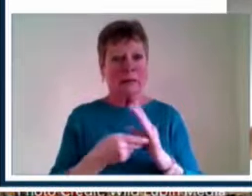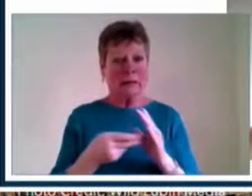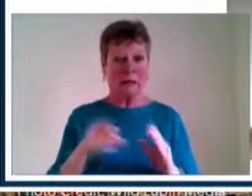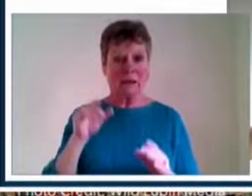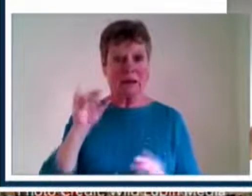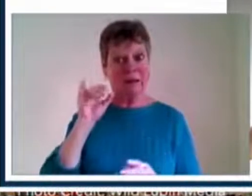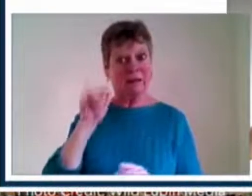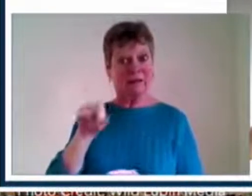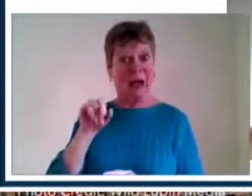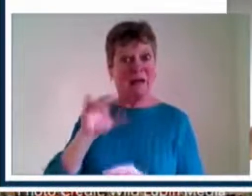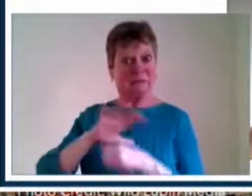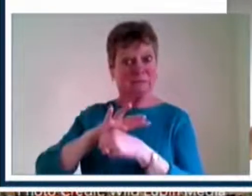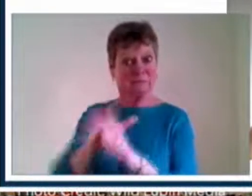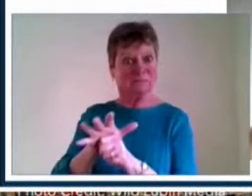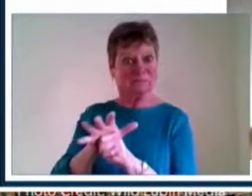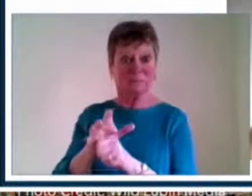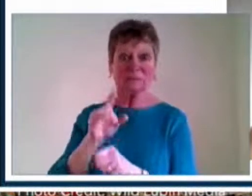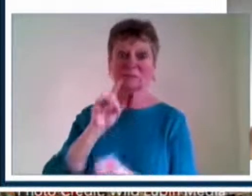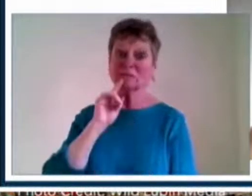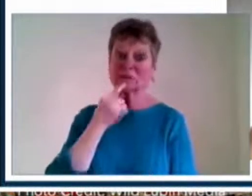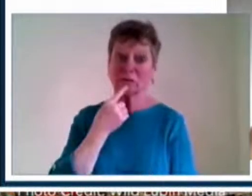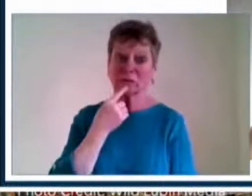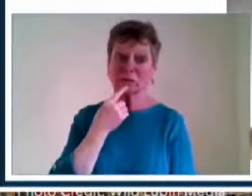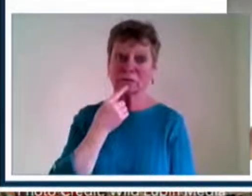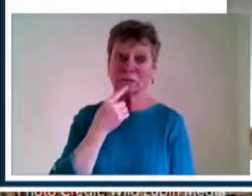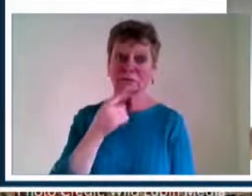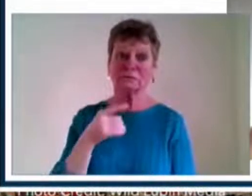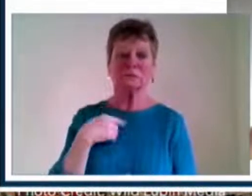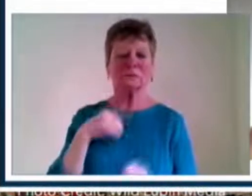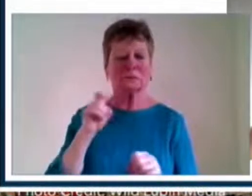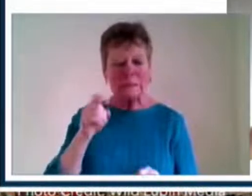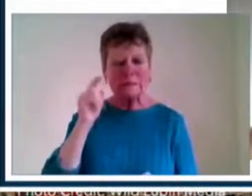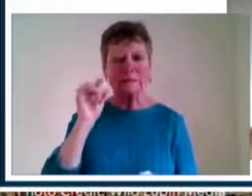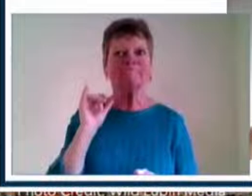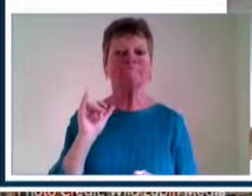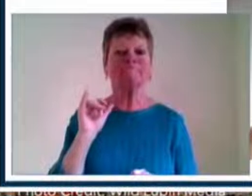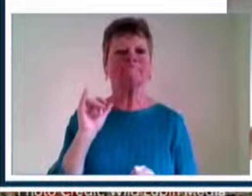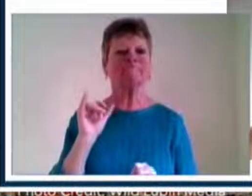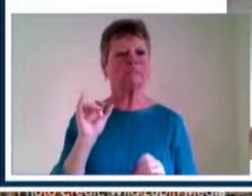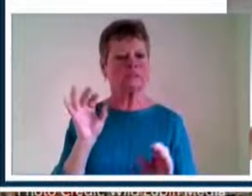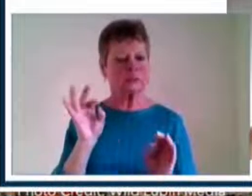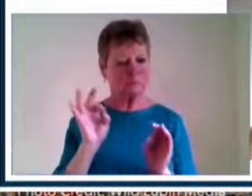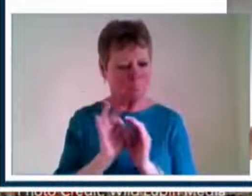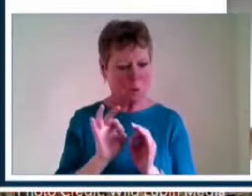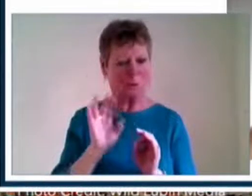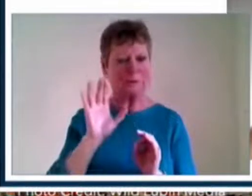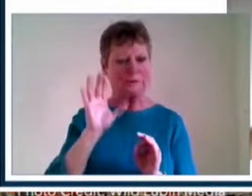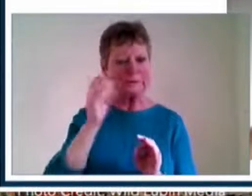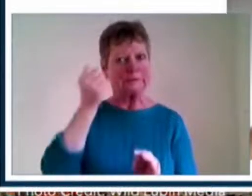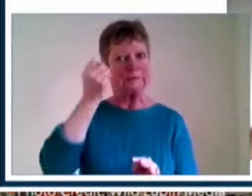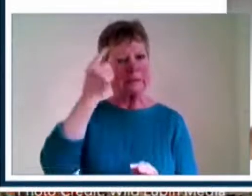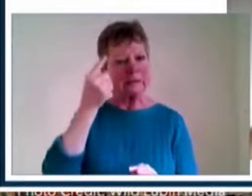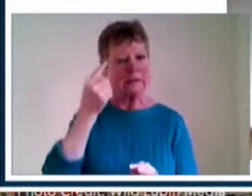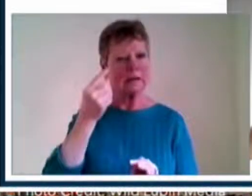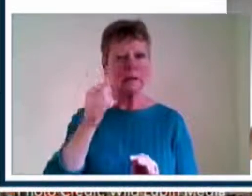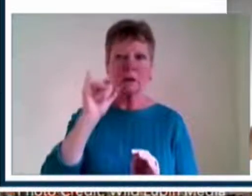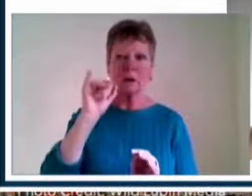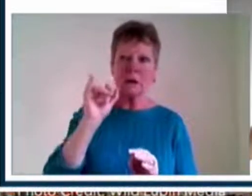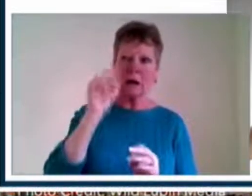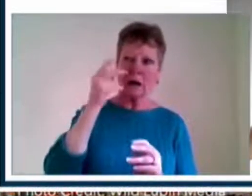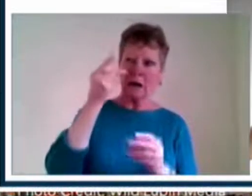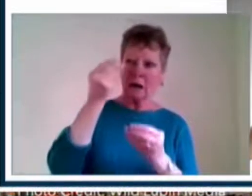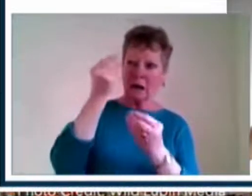serious topic, but it's important that we're honest about and that Nova Scotians understand what the data is telling